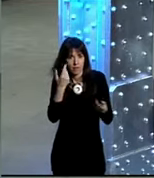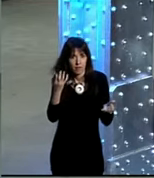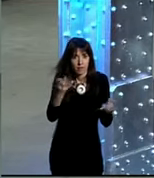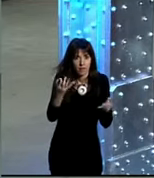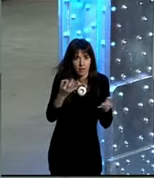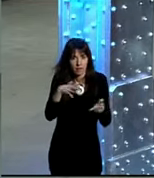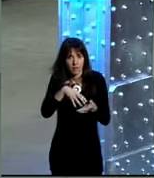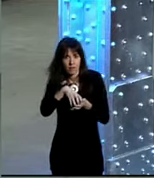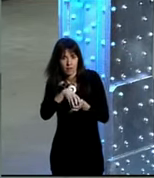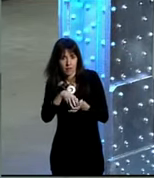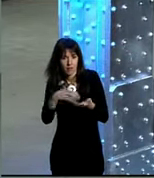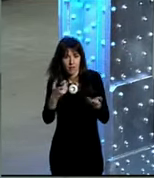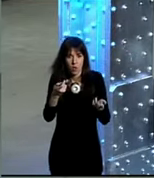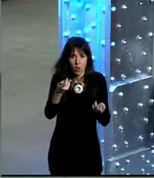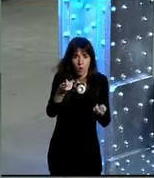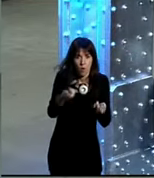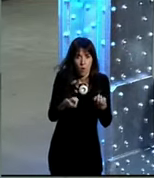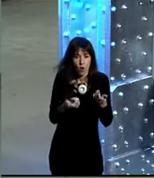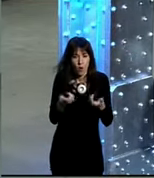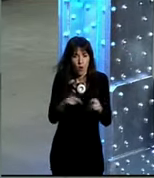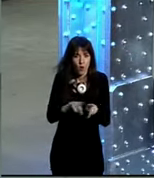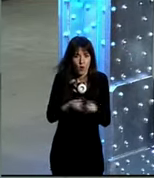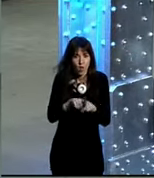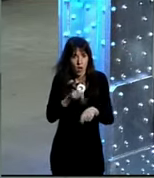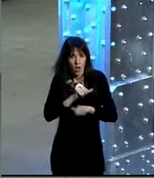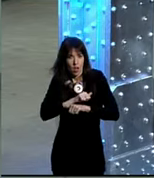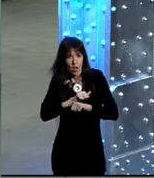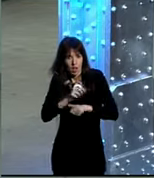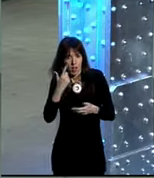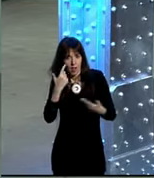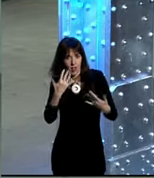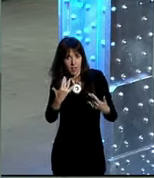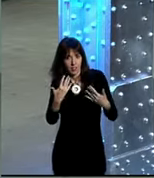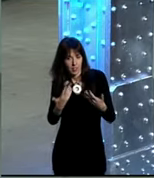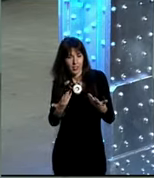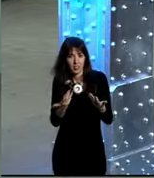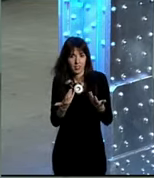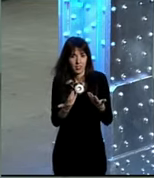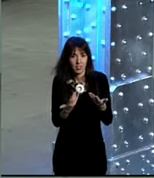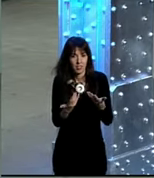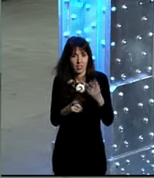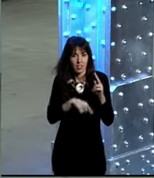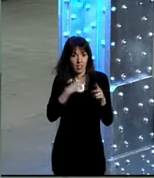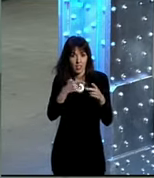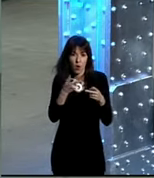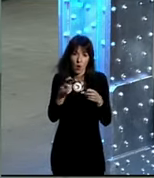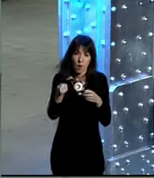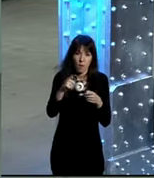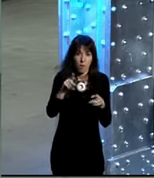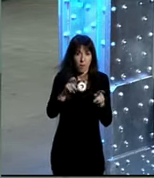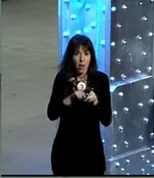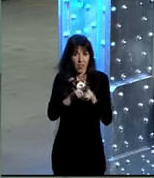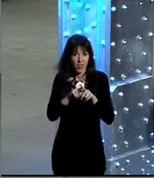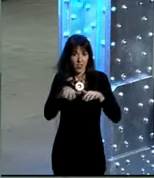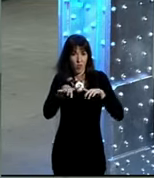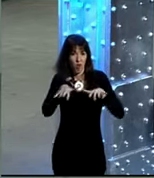Here's another example. In New Zealand, the broadcaster doing The Walking Dead, if you're familiar with that, the zombie series, yeah? They decided to